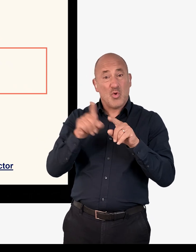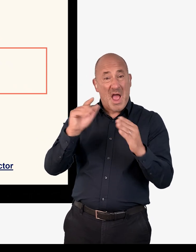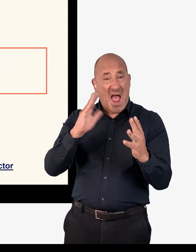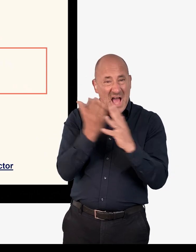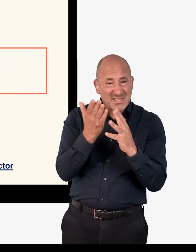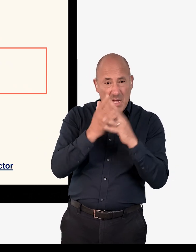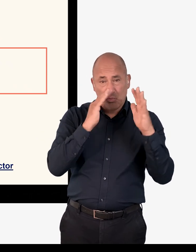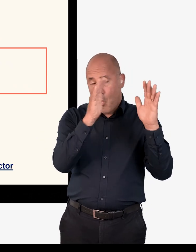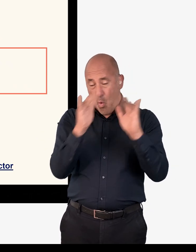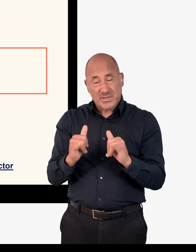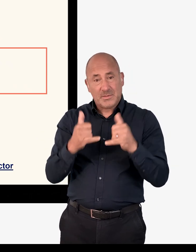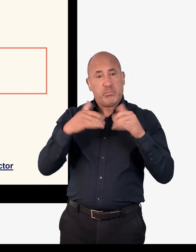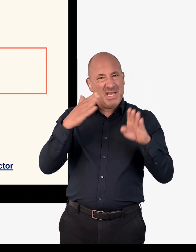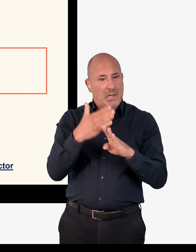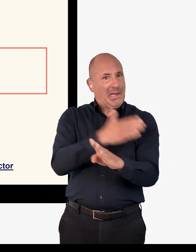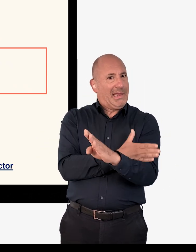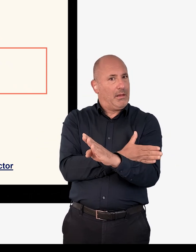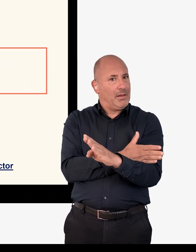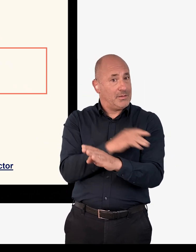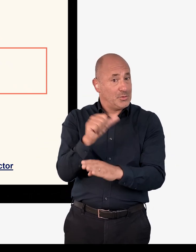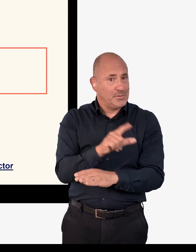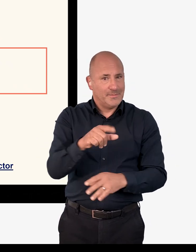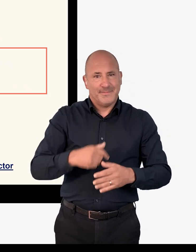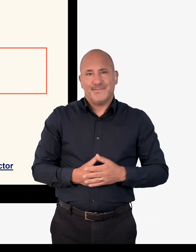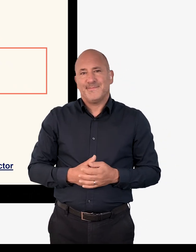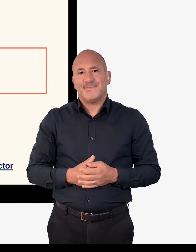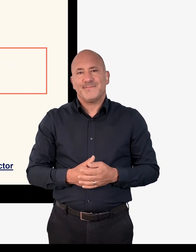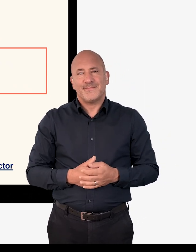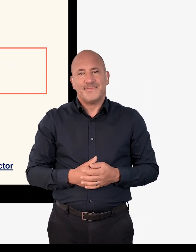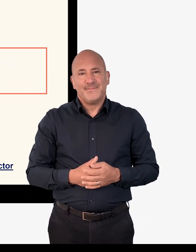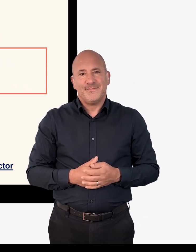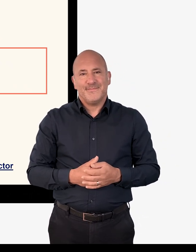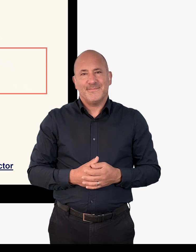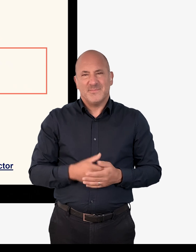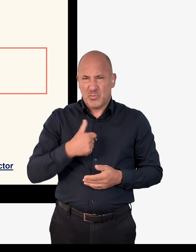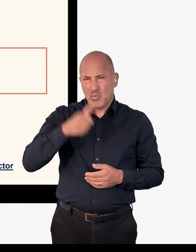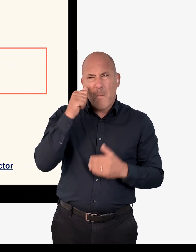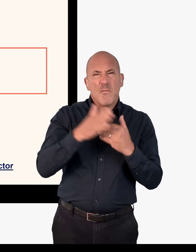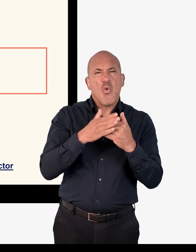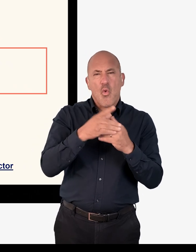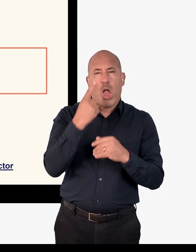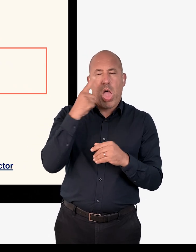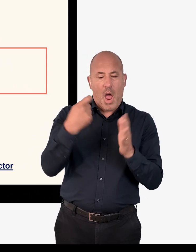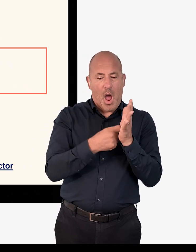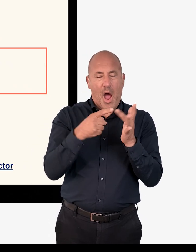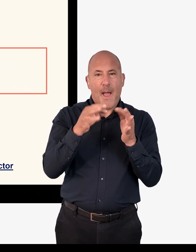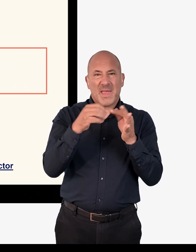by the access audit carried out at an earlier stage. You can find out more about this on